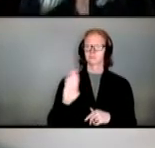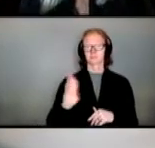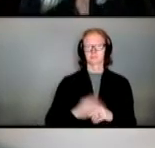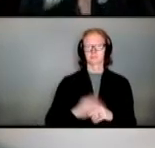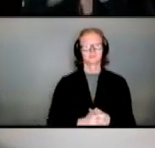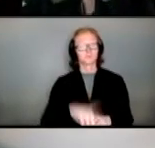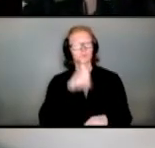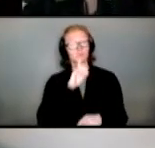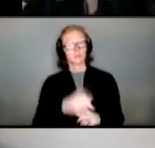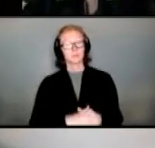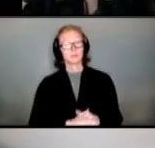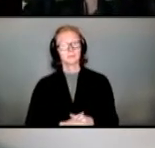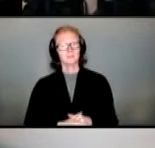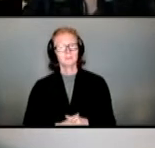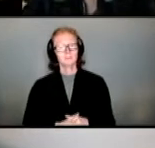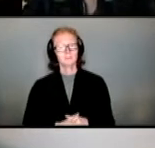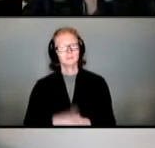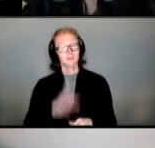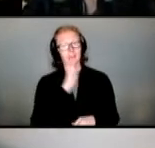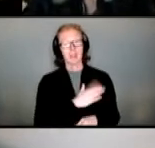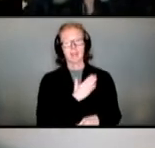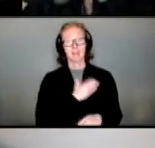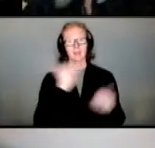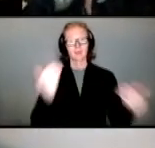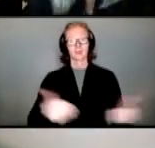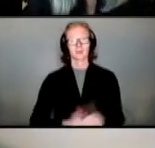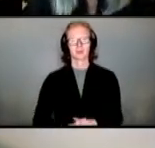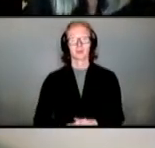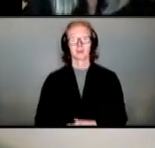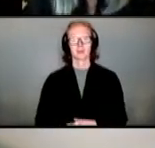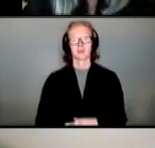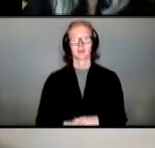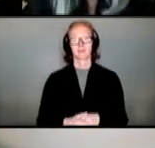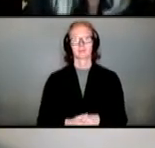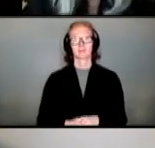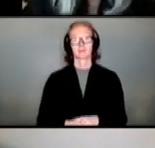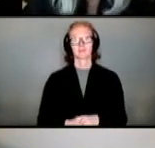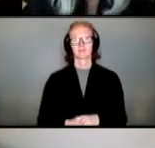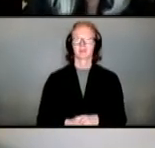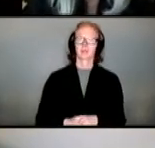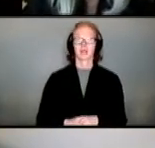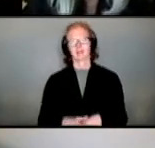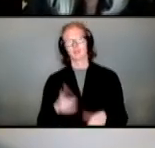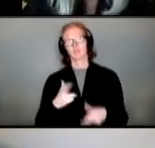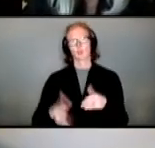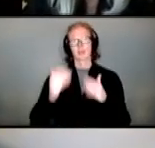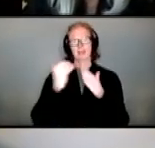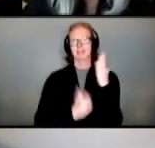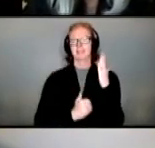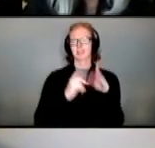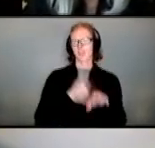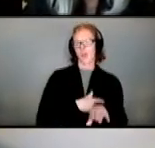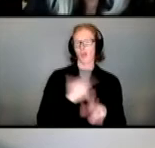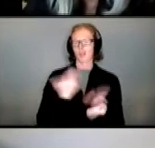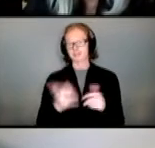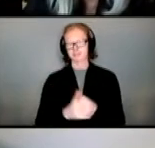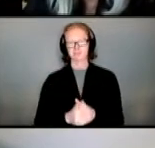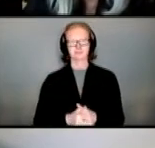Sure. Yes. More than happy to. I have a long, short list. First of